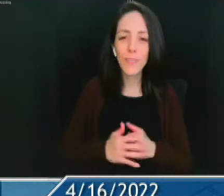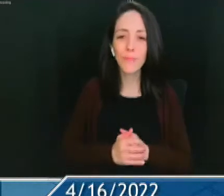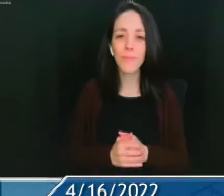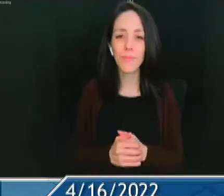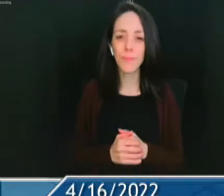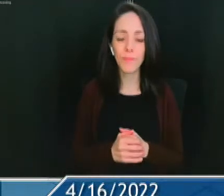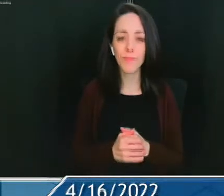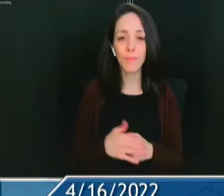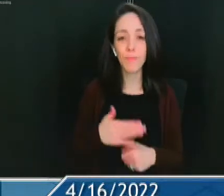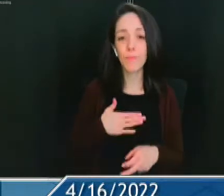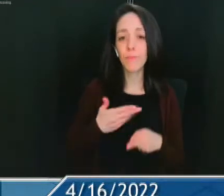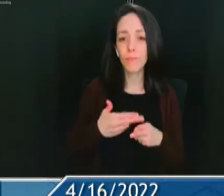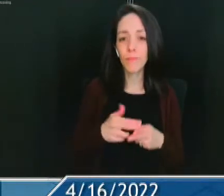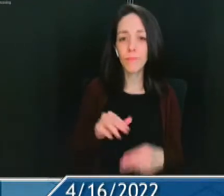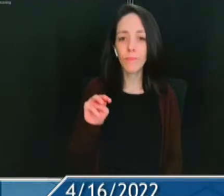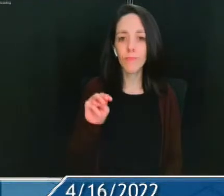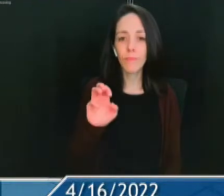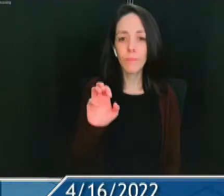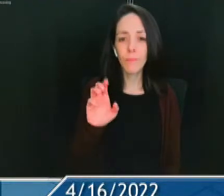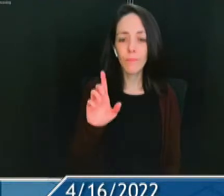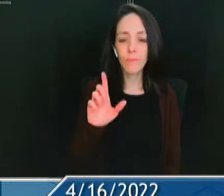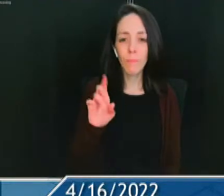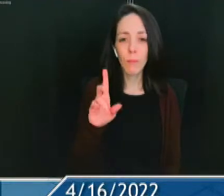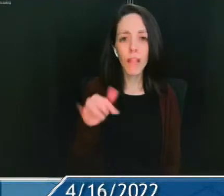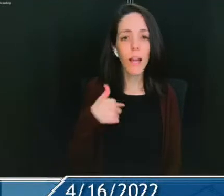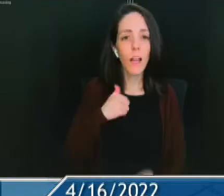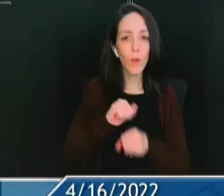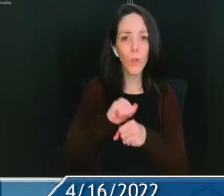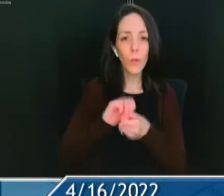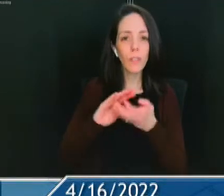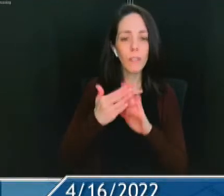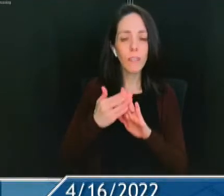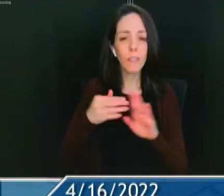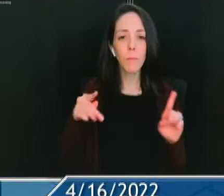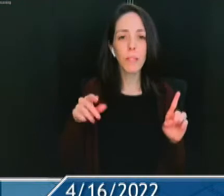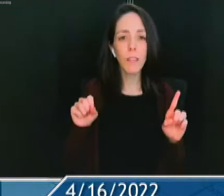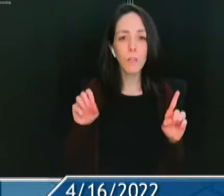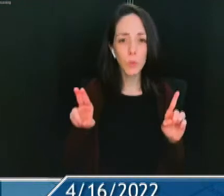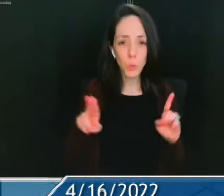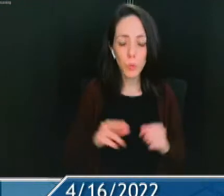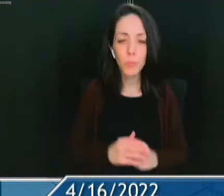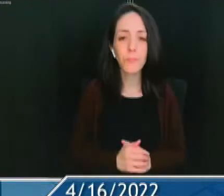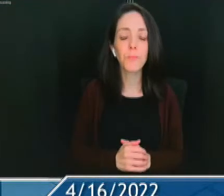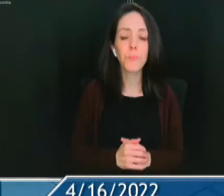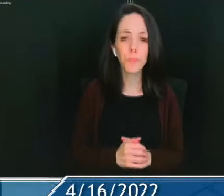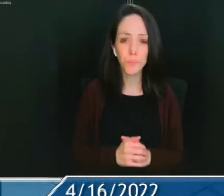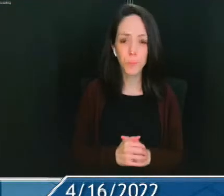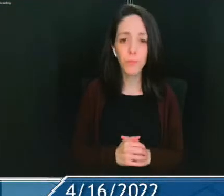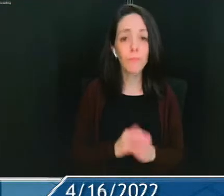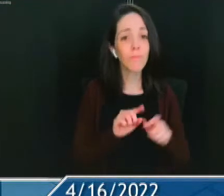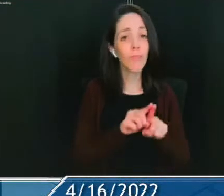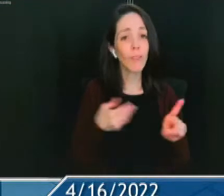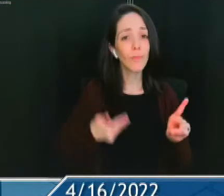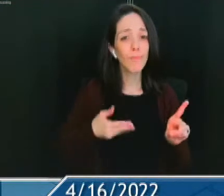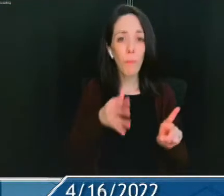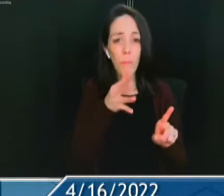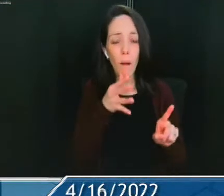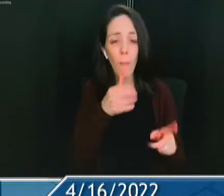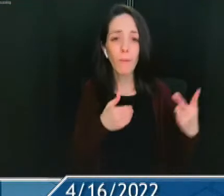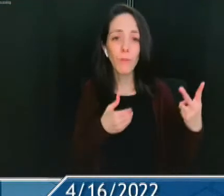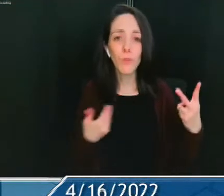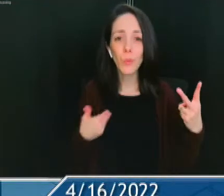My name is Melody Baldini, and I work downtown at Portland State University. And I'm also a mom of two young girls